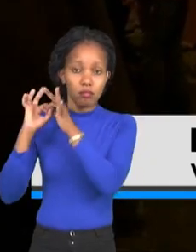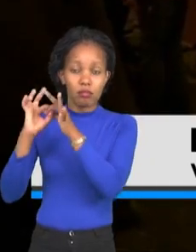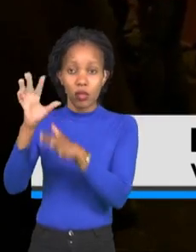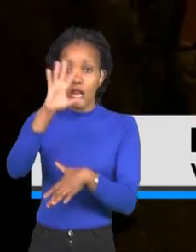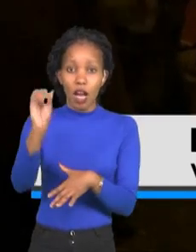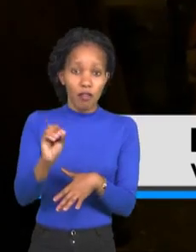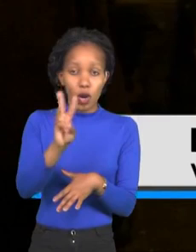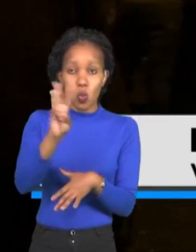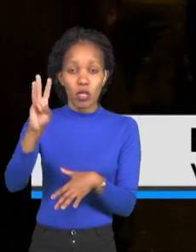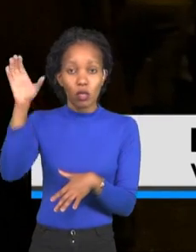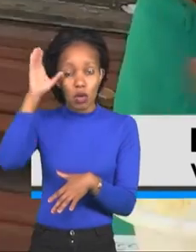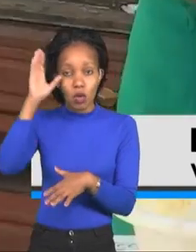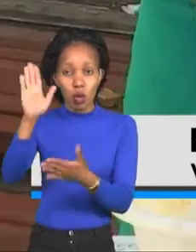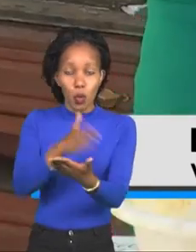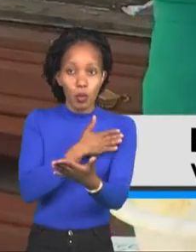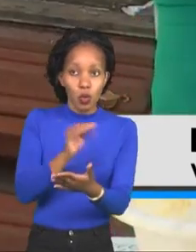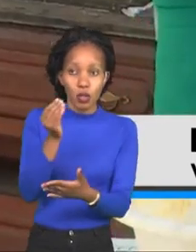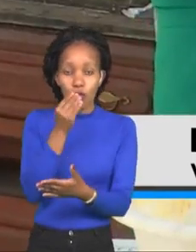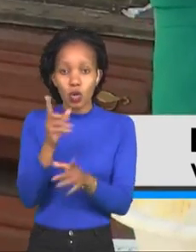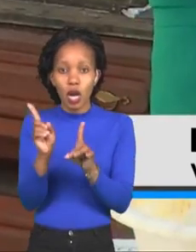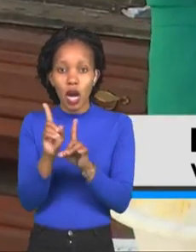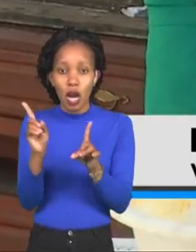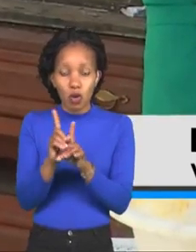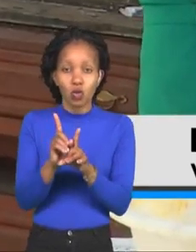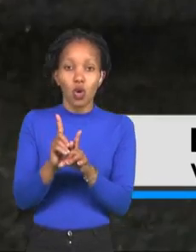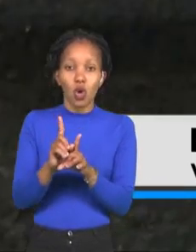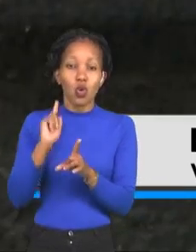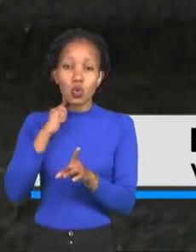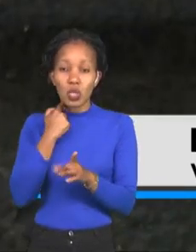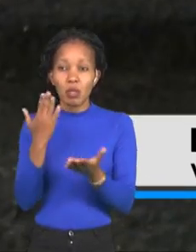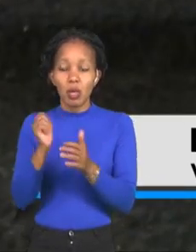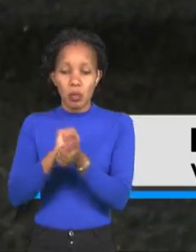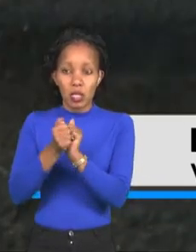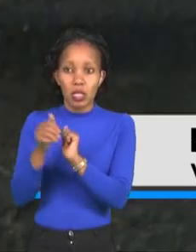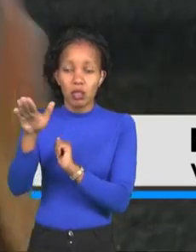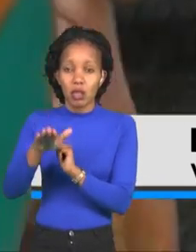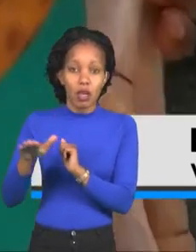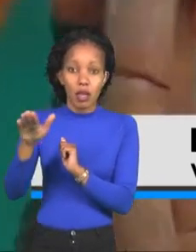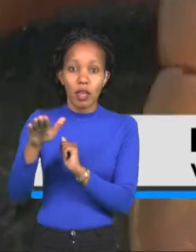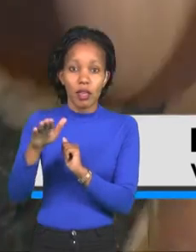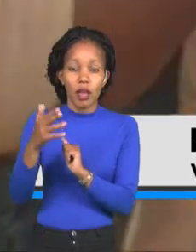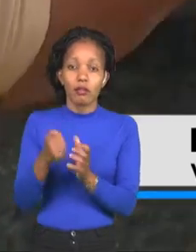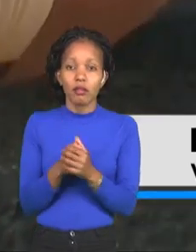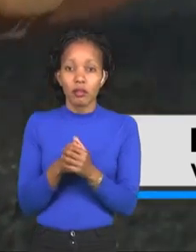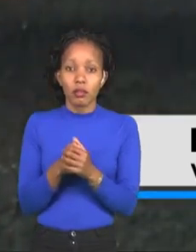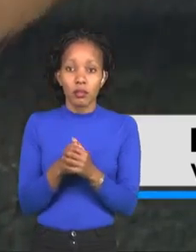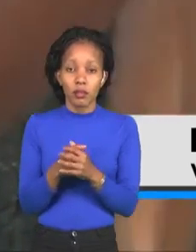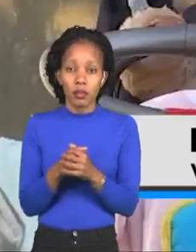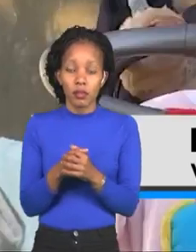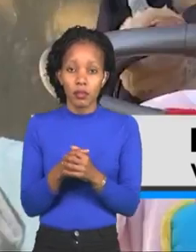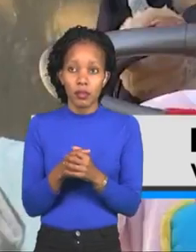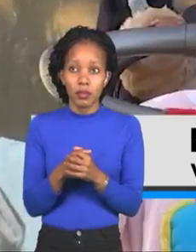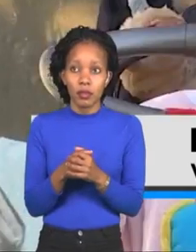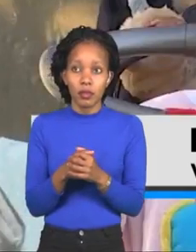Africa's west coast with music, food and street art that may one day change the area's no-go reputation among Lisbon residents.